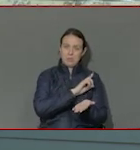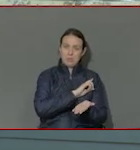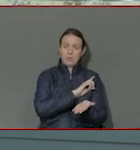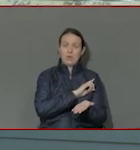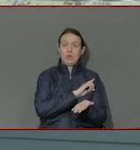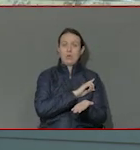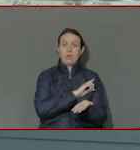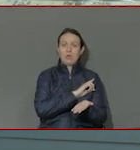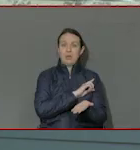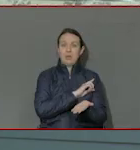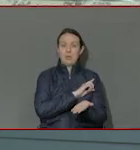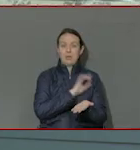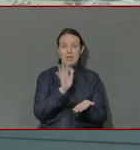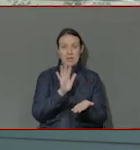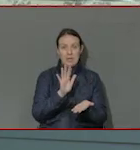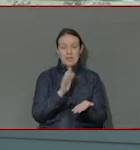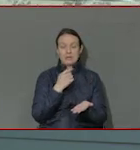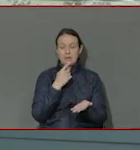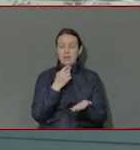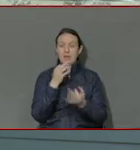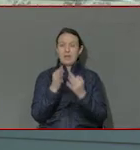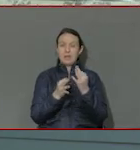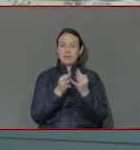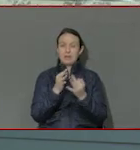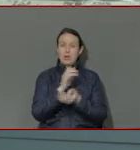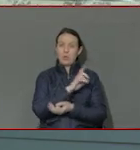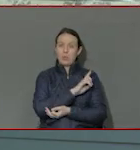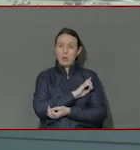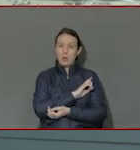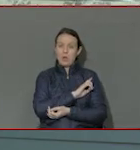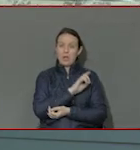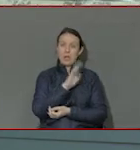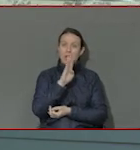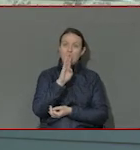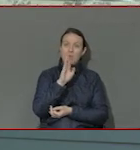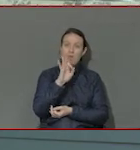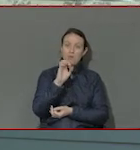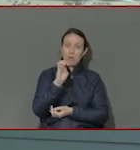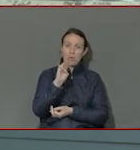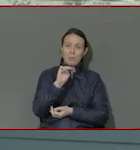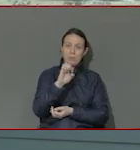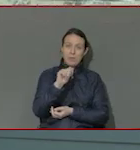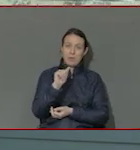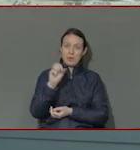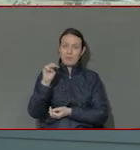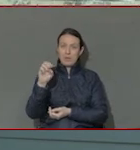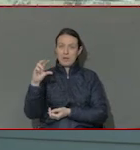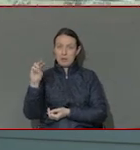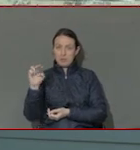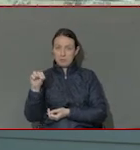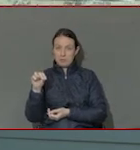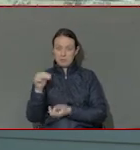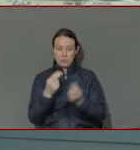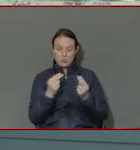of the change, explain the significance of the position of the foramen magnum in modern